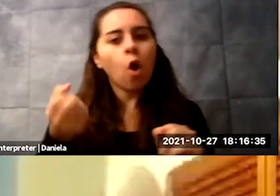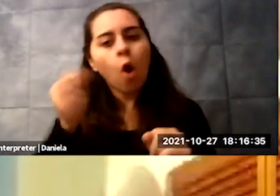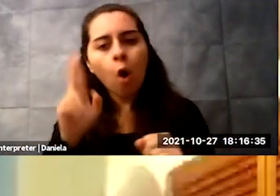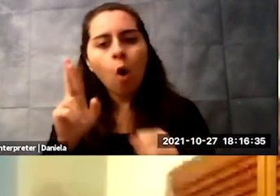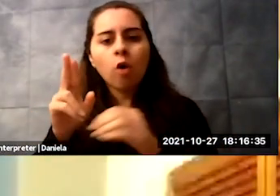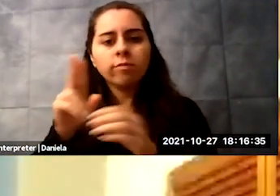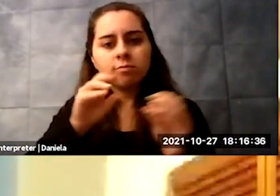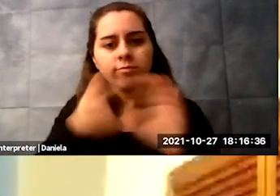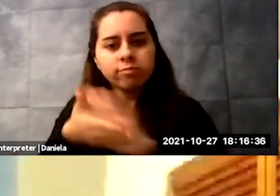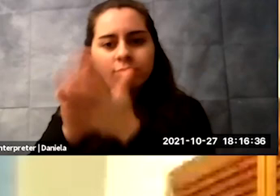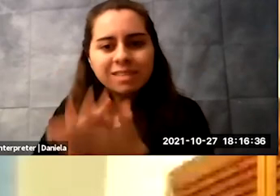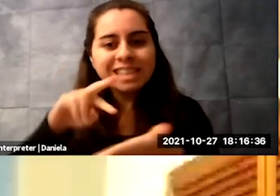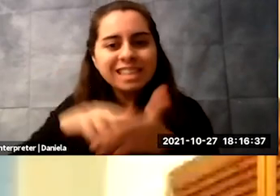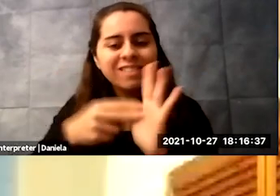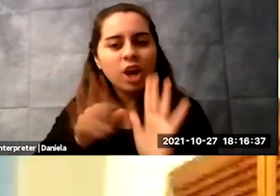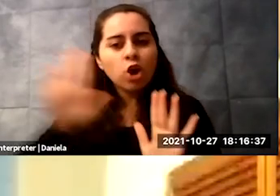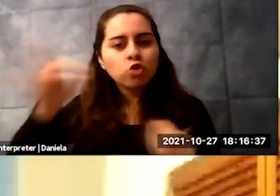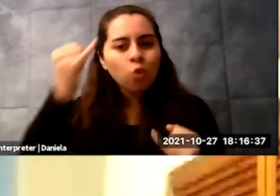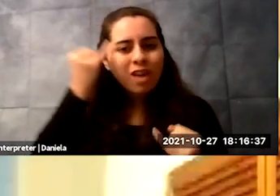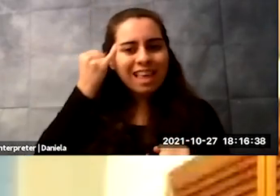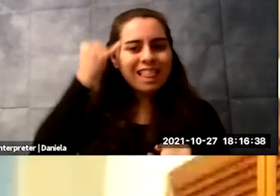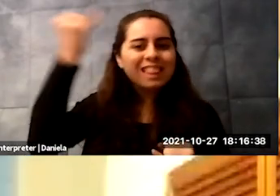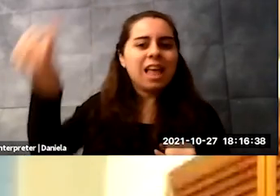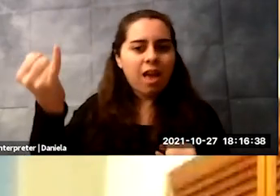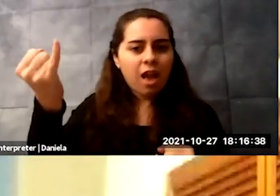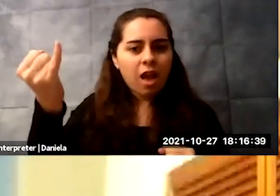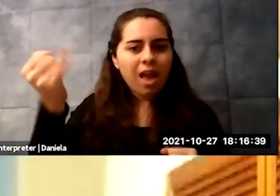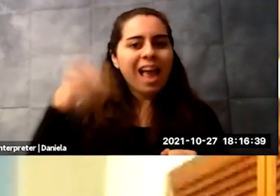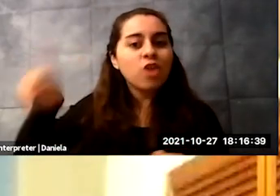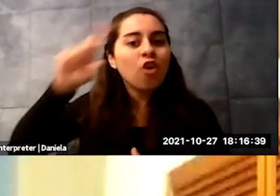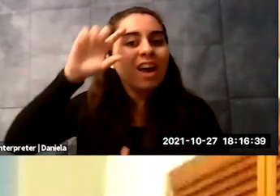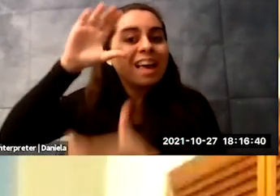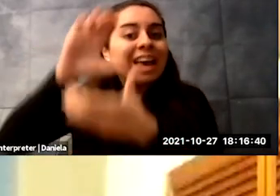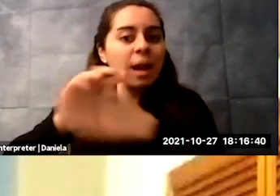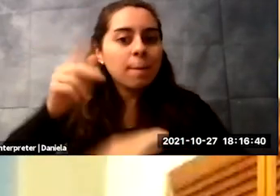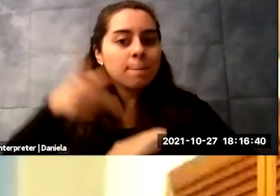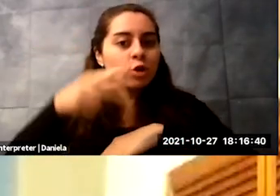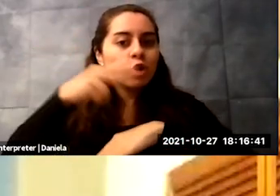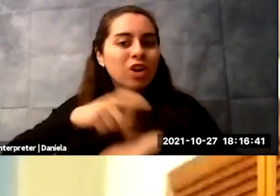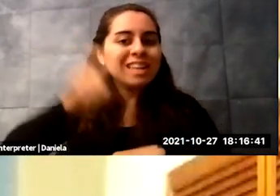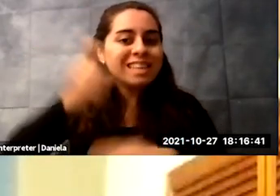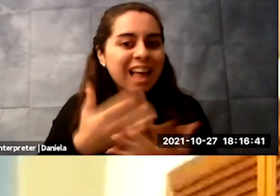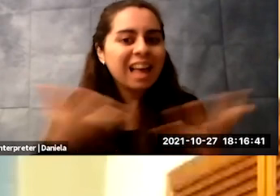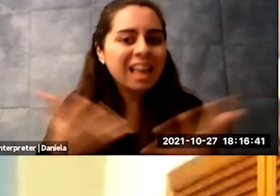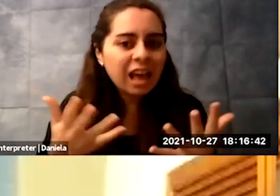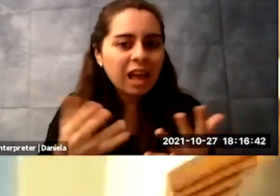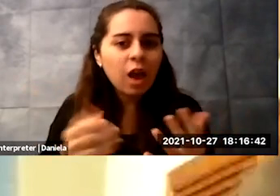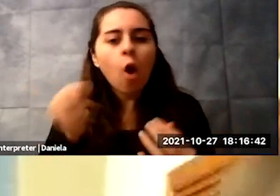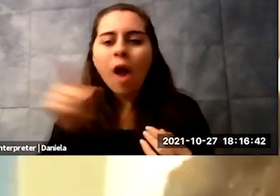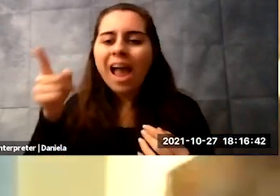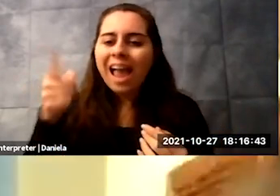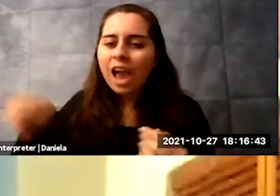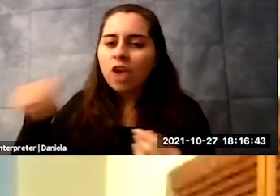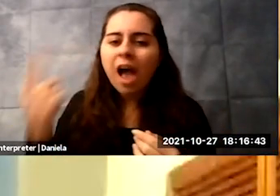there's a misconception in terms of what it means to be a colony. So that's something